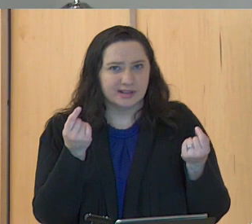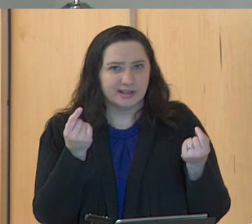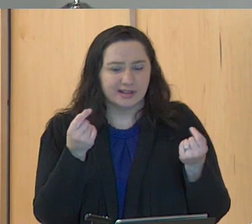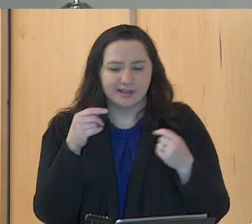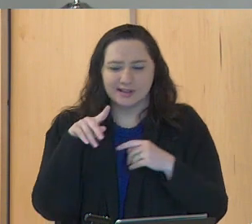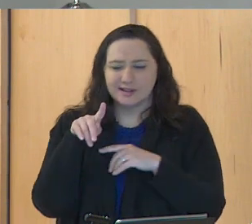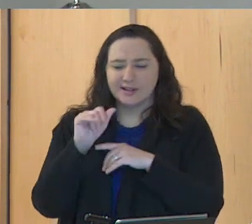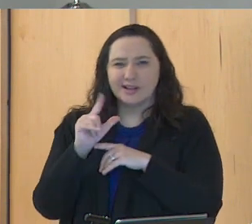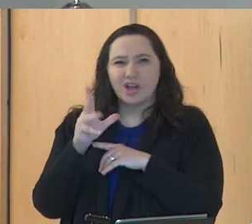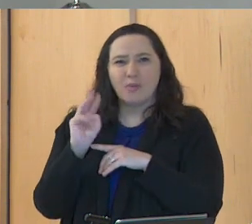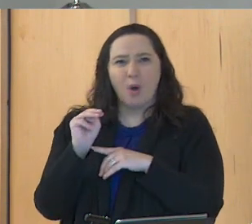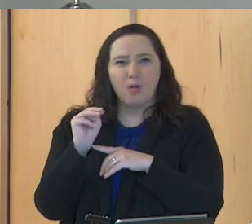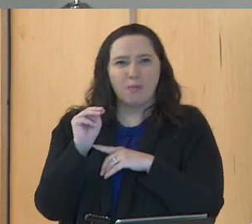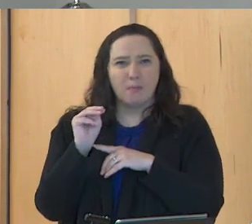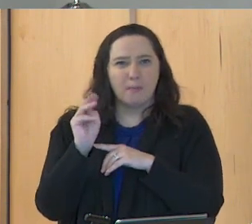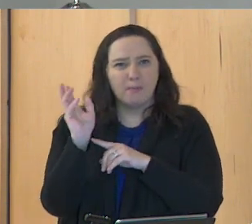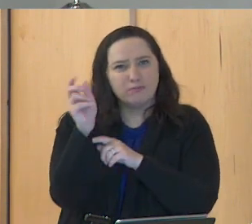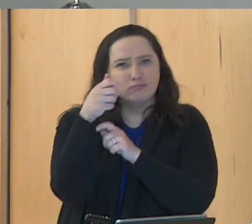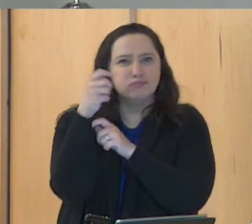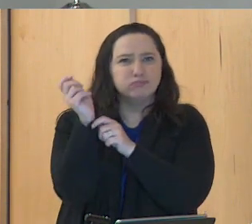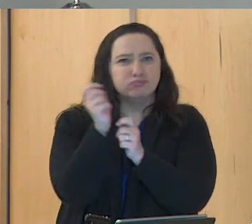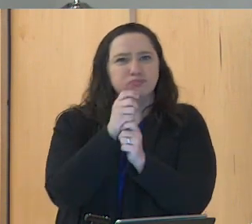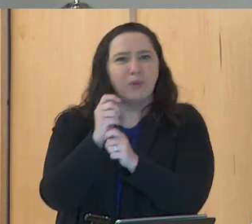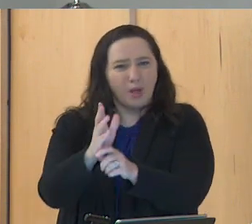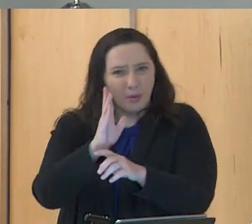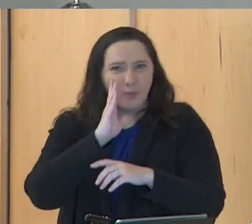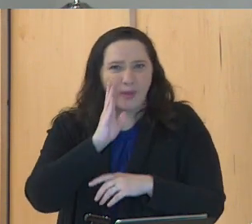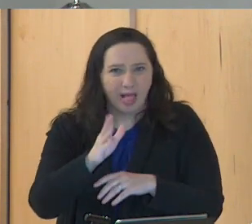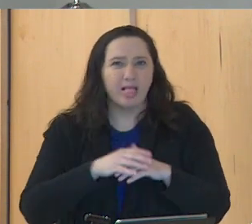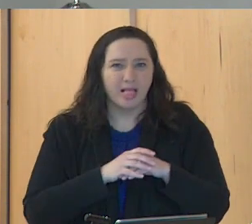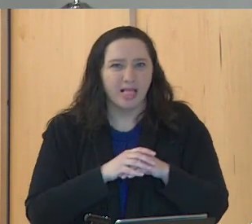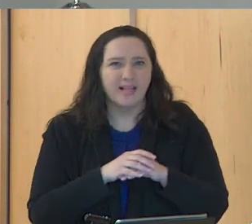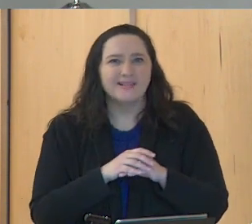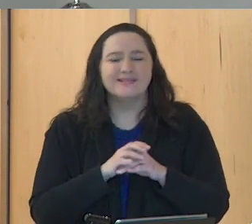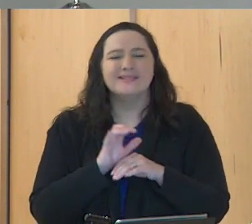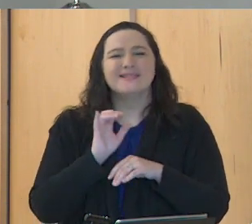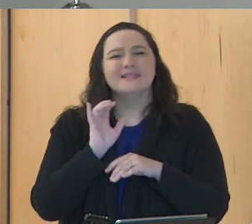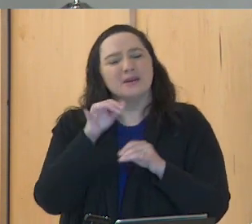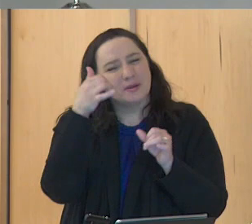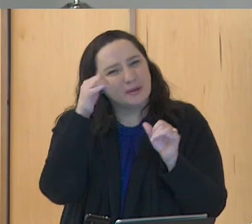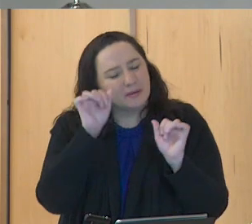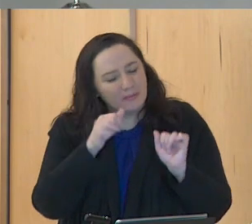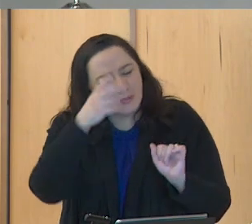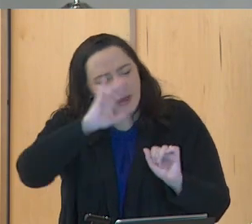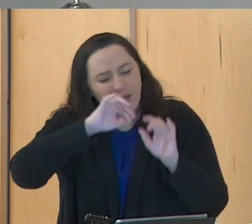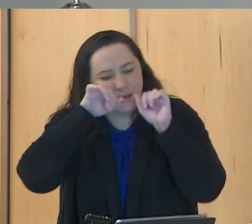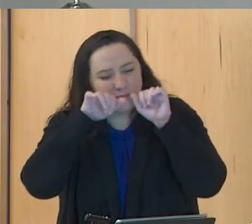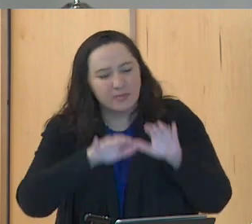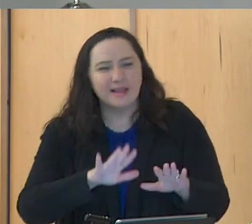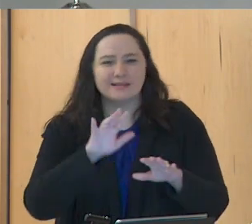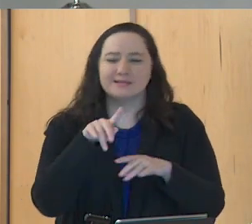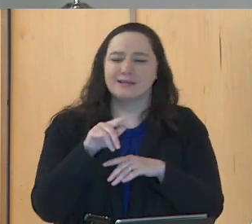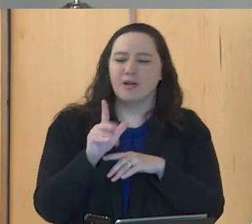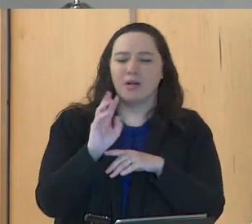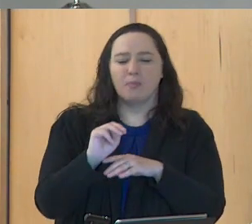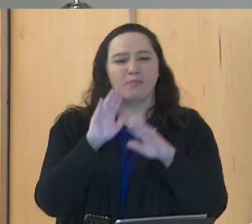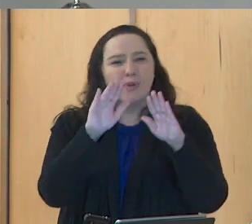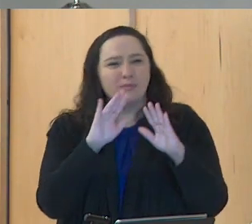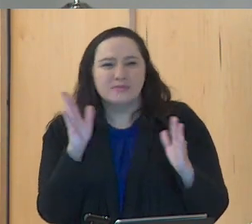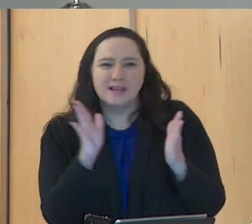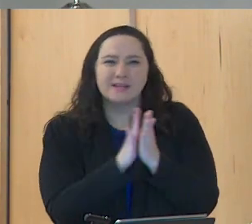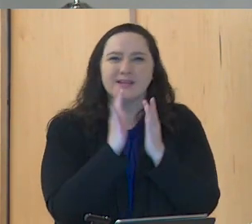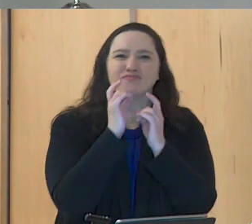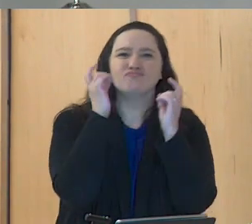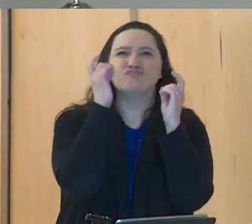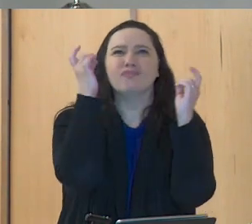palm branches. May God bless your Palm Sunday celebration. And may God bless you as you